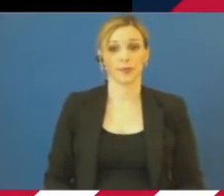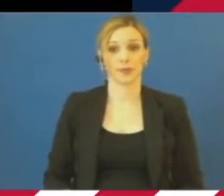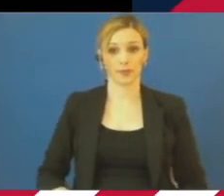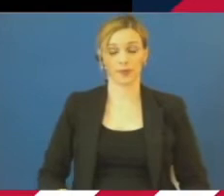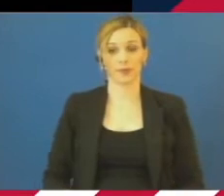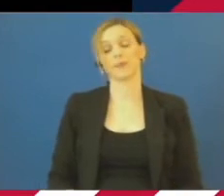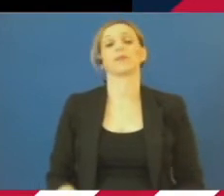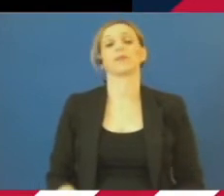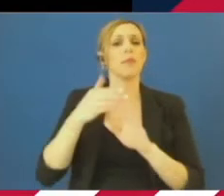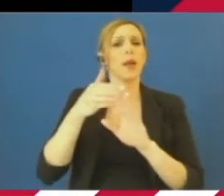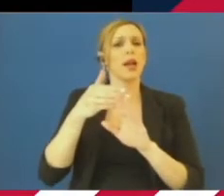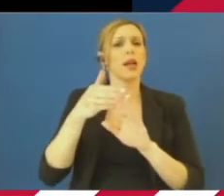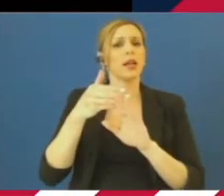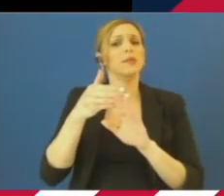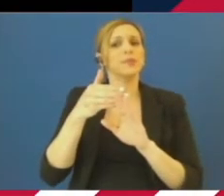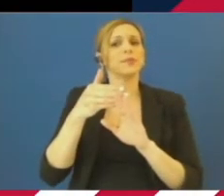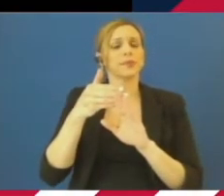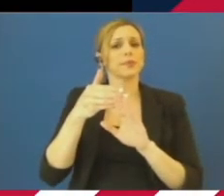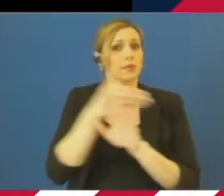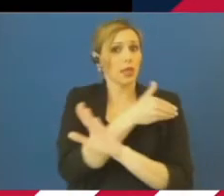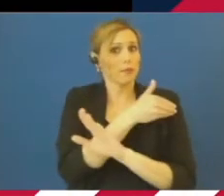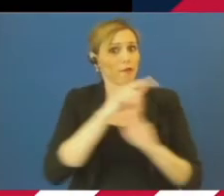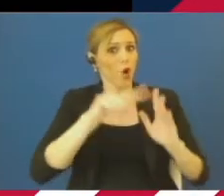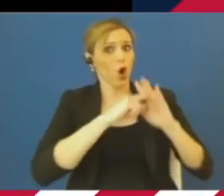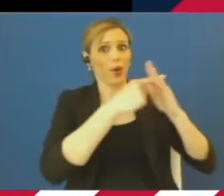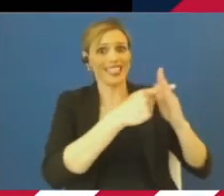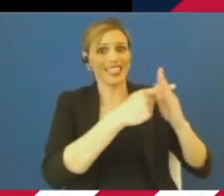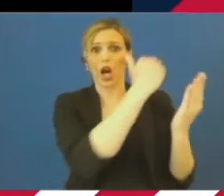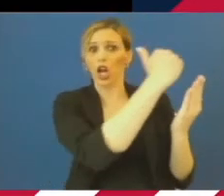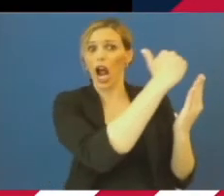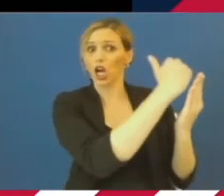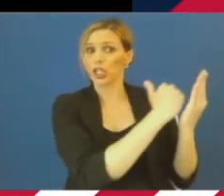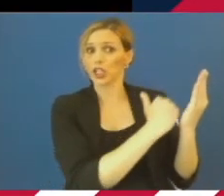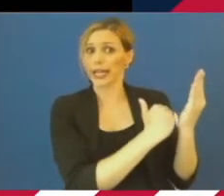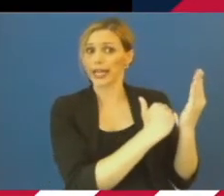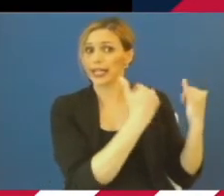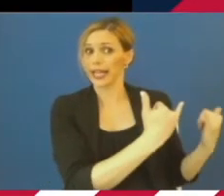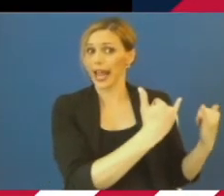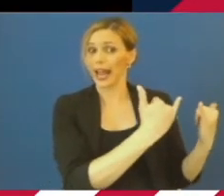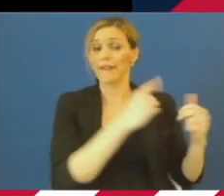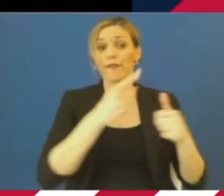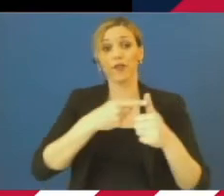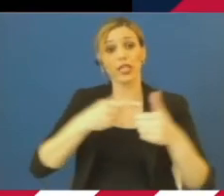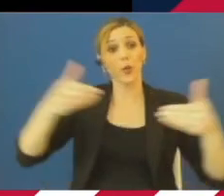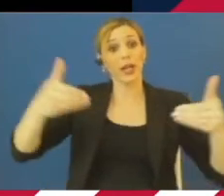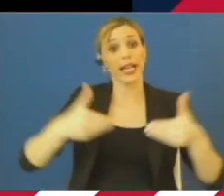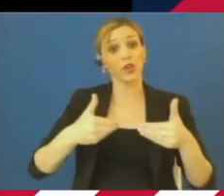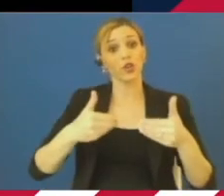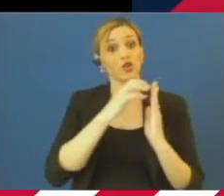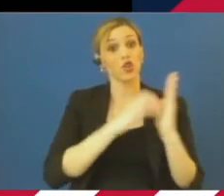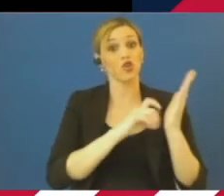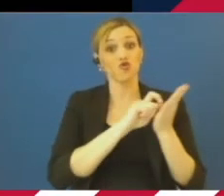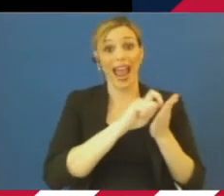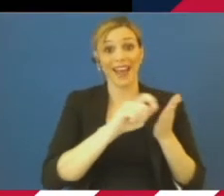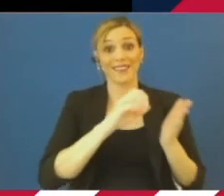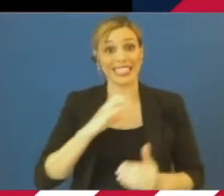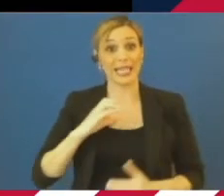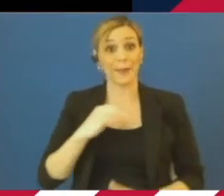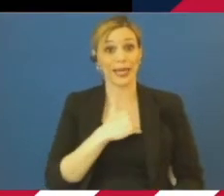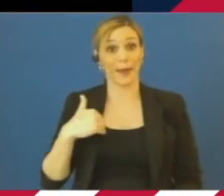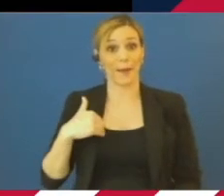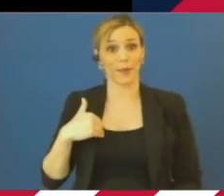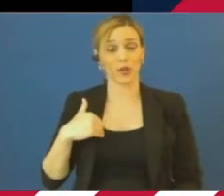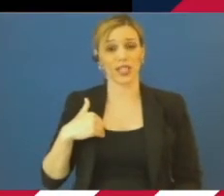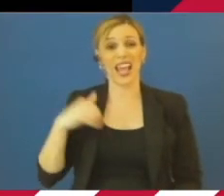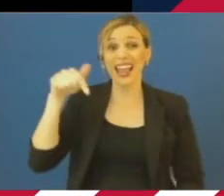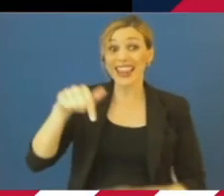Before we get into our agenda today, I'd like to introduce the drafting committee members. This is a remarkable group of